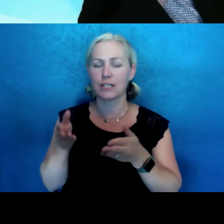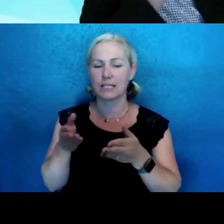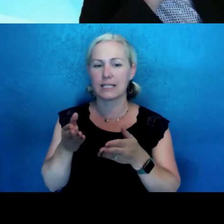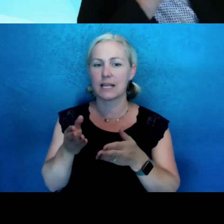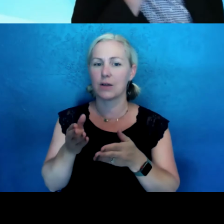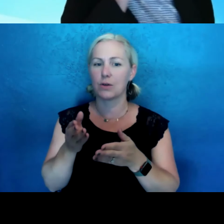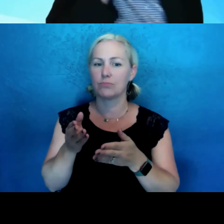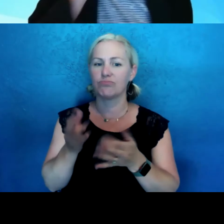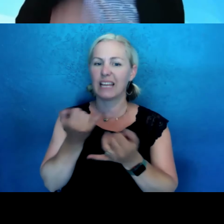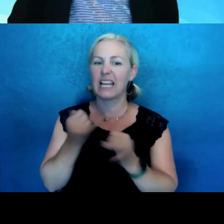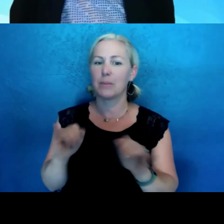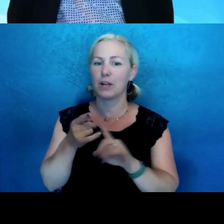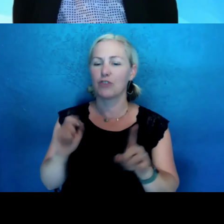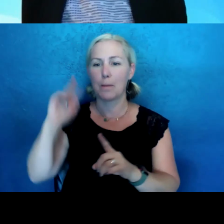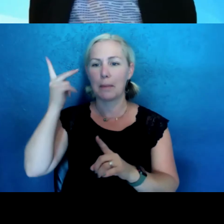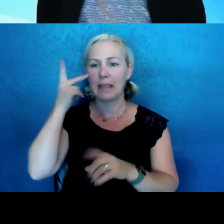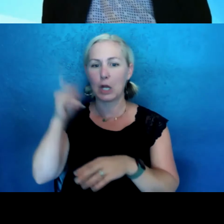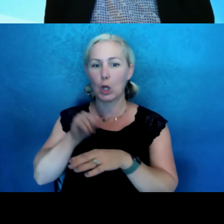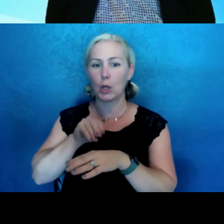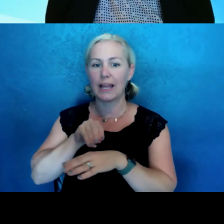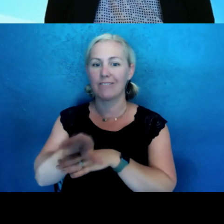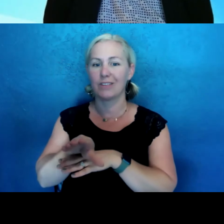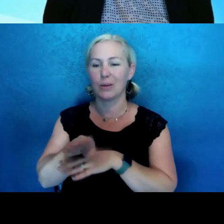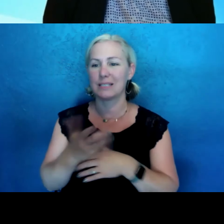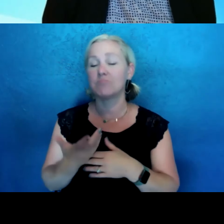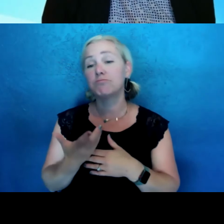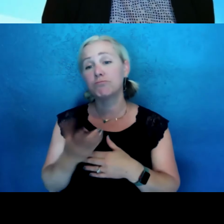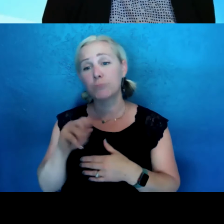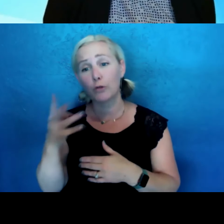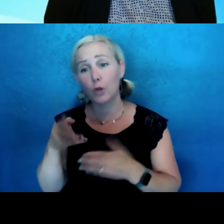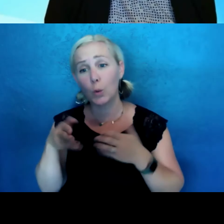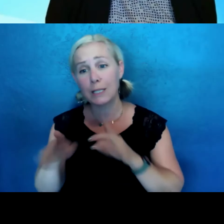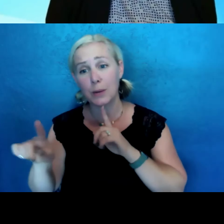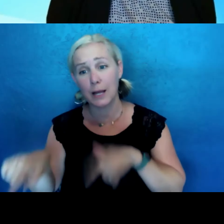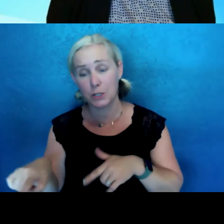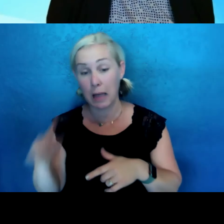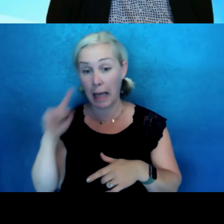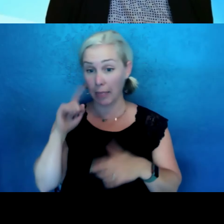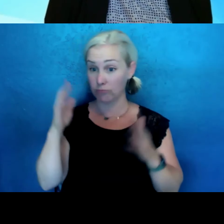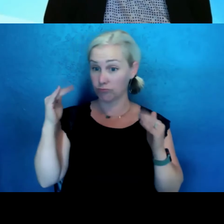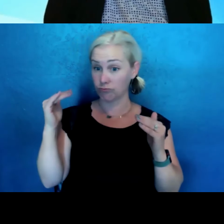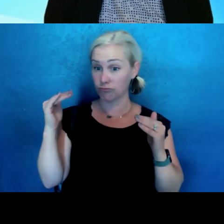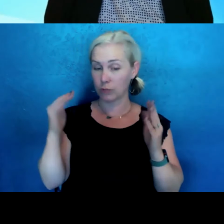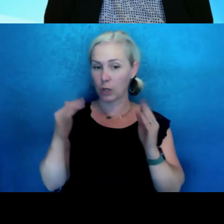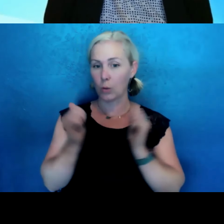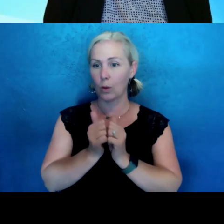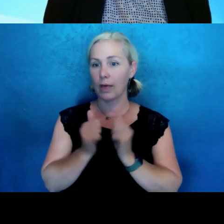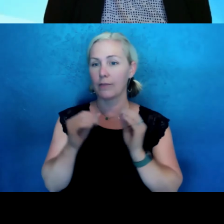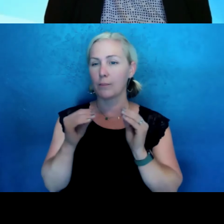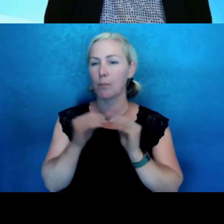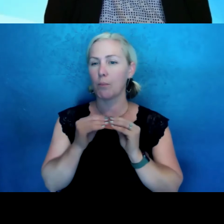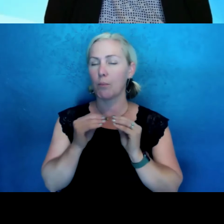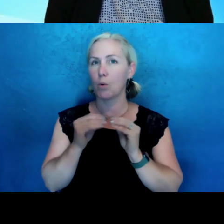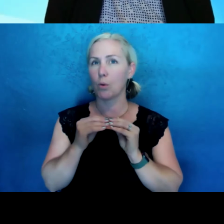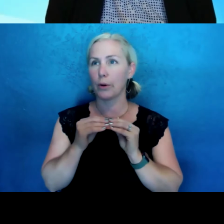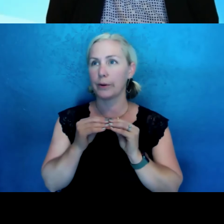influence? Yeah, I think there's a couple ways to answer that question. I think we're hoping that with some more, it's